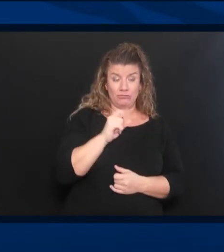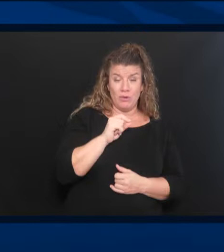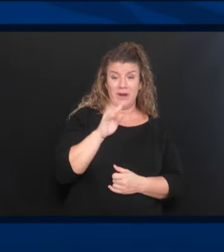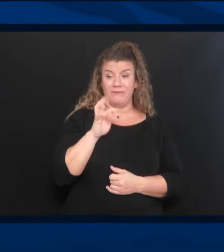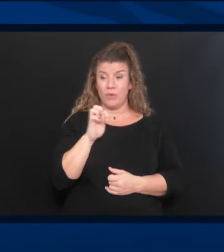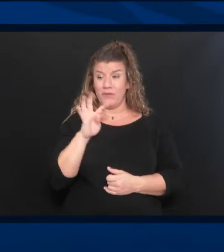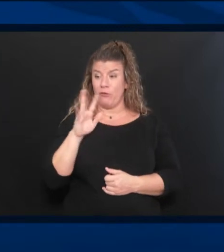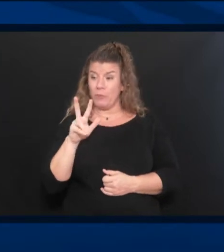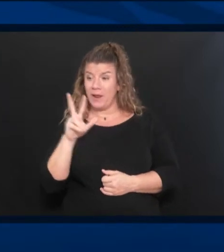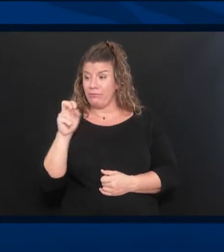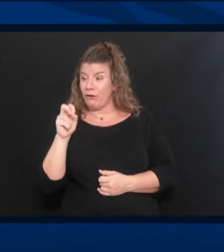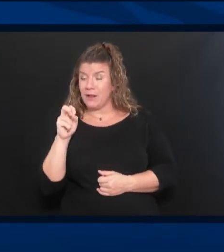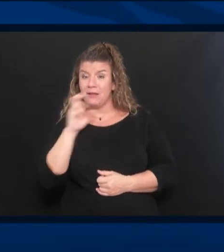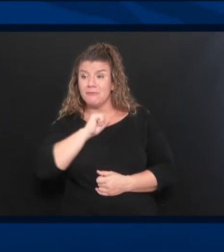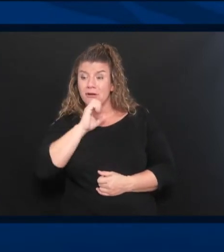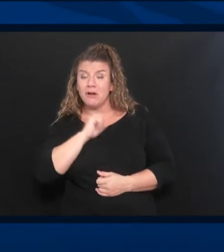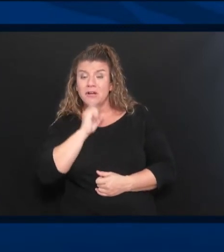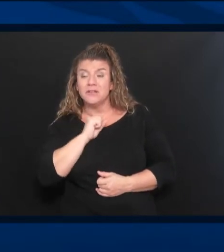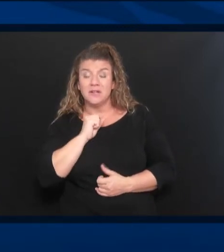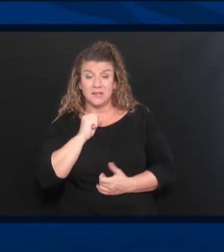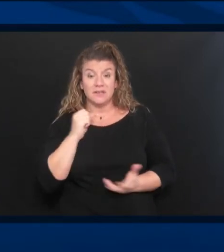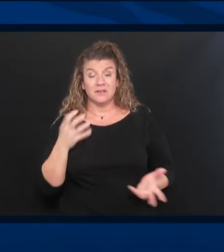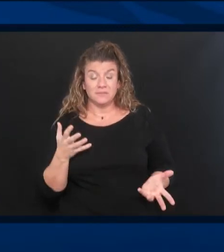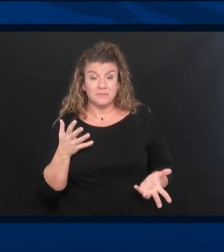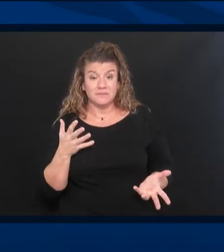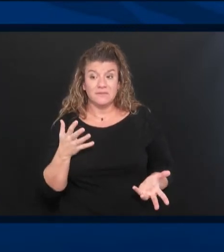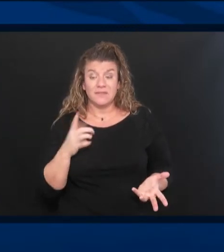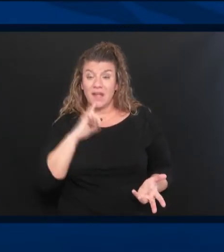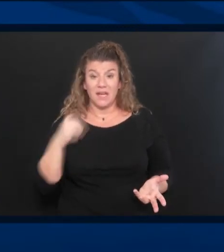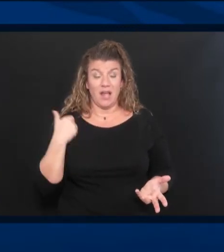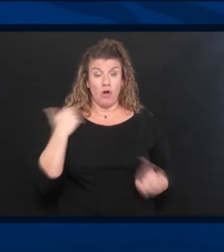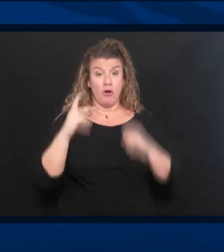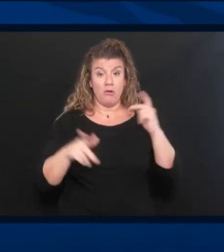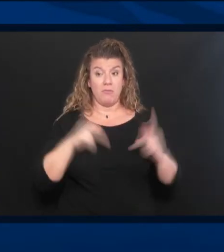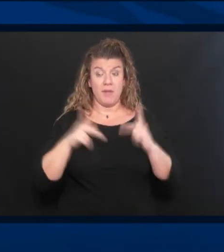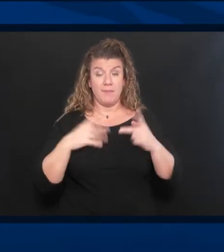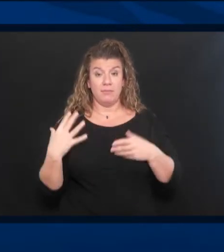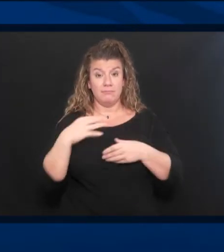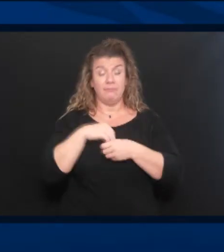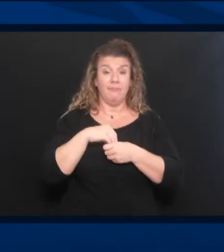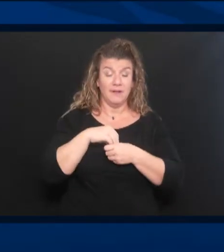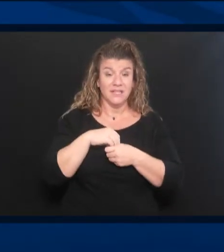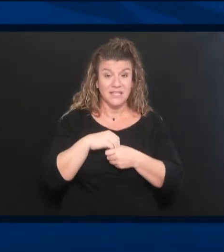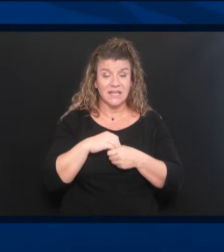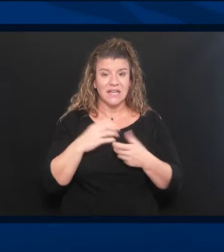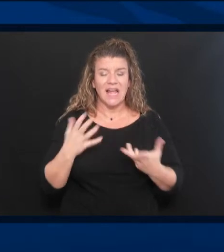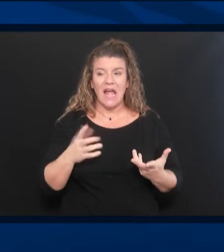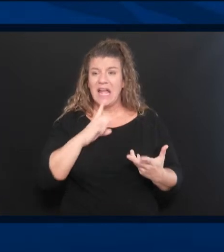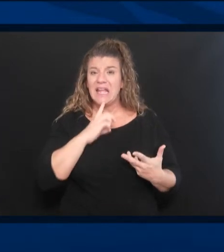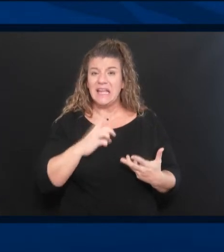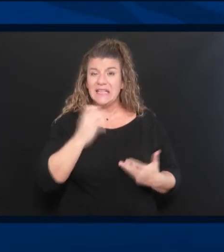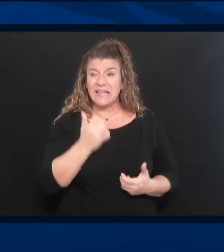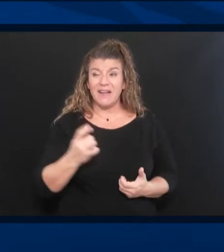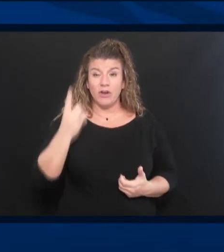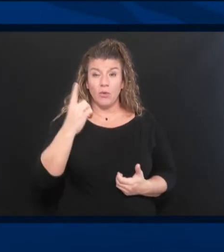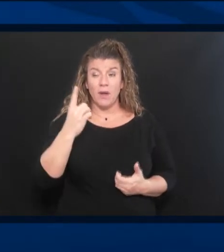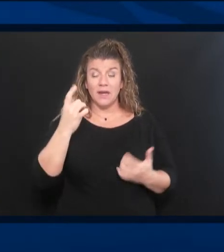et cetera, those to come to it today, and of course, younger people throughout the past several weeks, is everybody